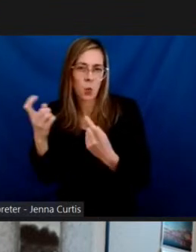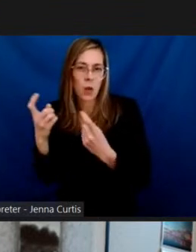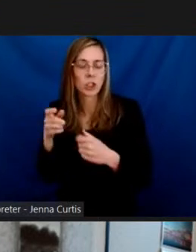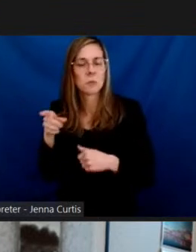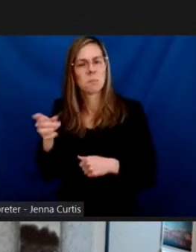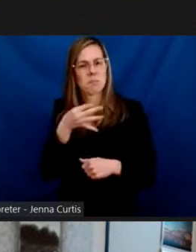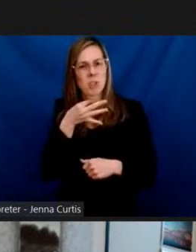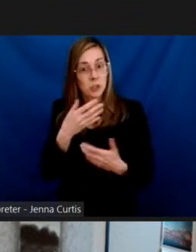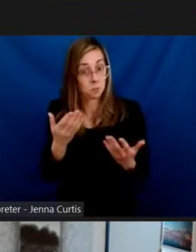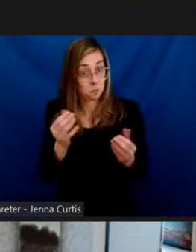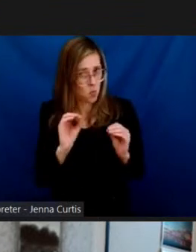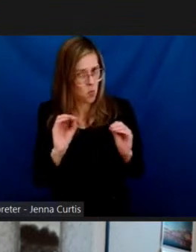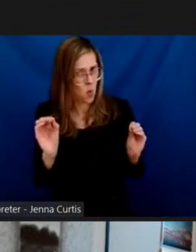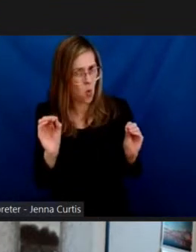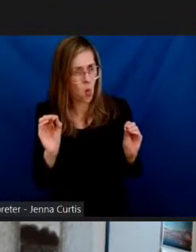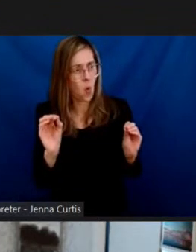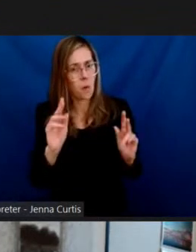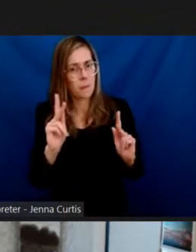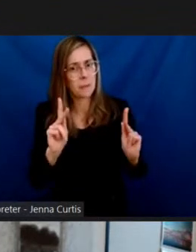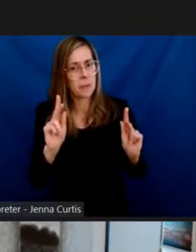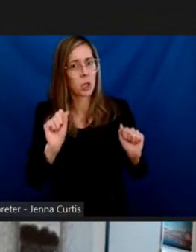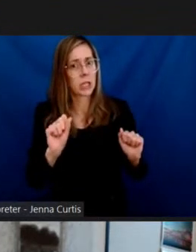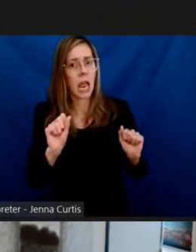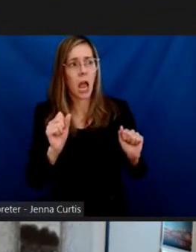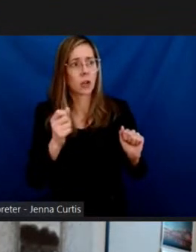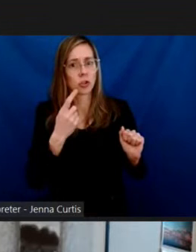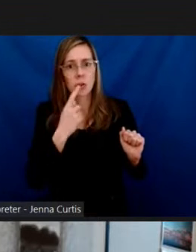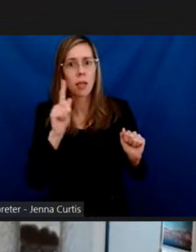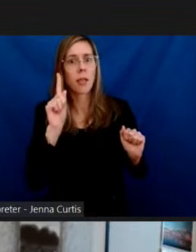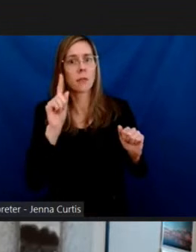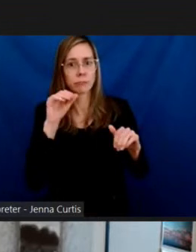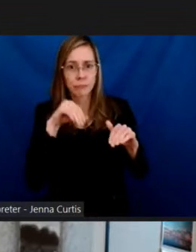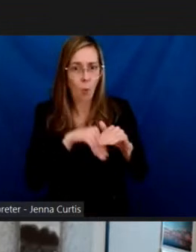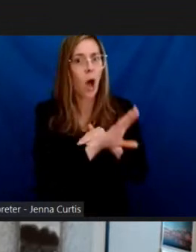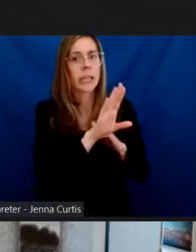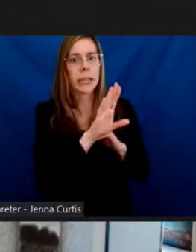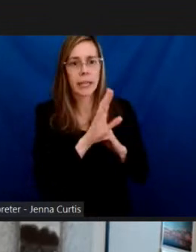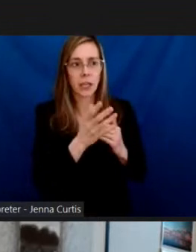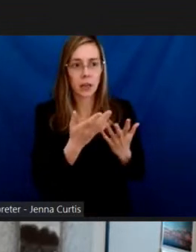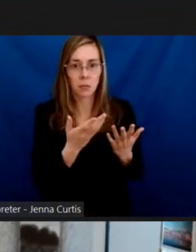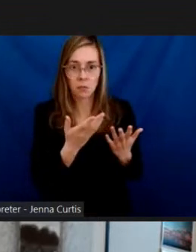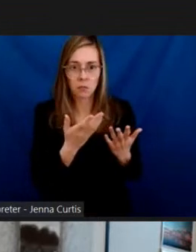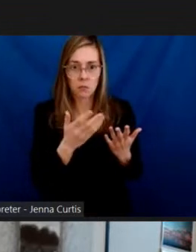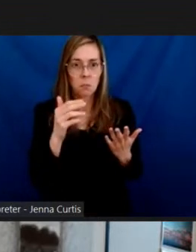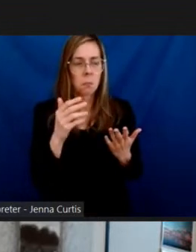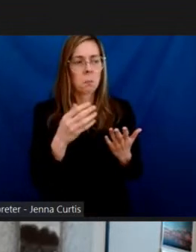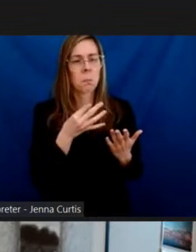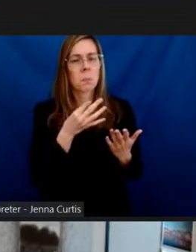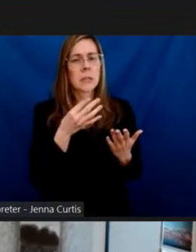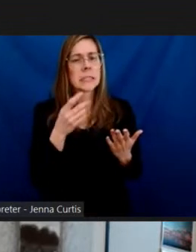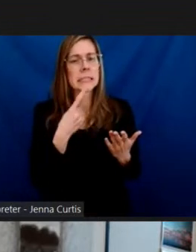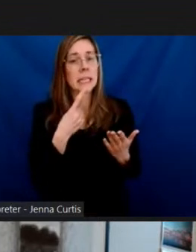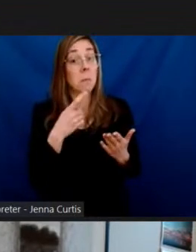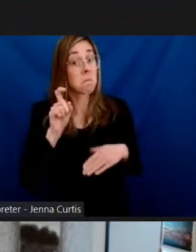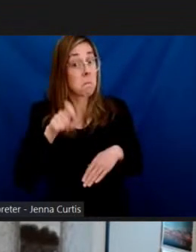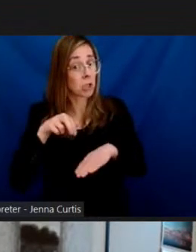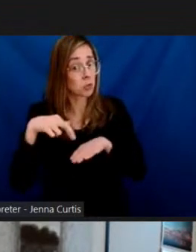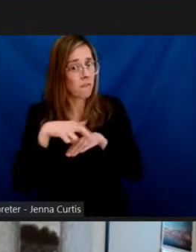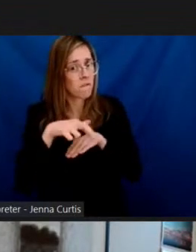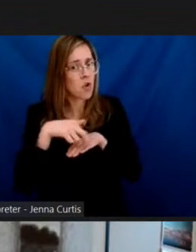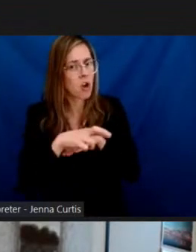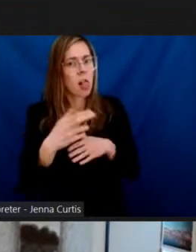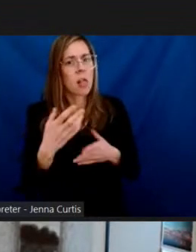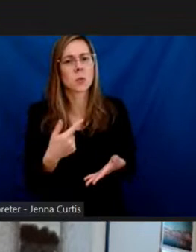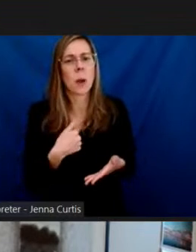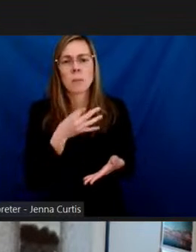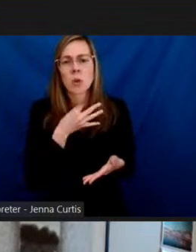be referral based. Michelle May is specifically asking who refers. So I might ask Skylar if maybe you'd be the